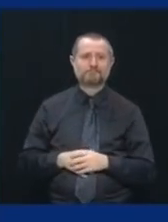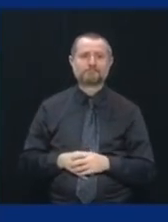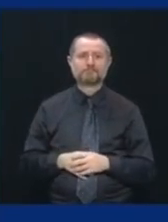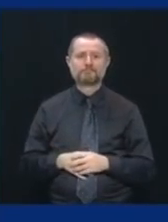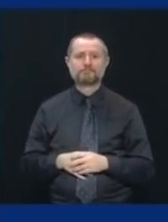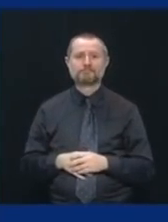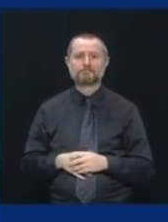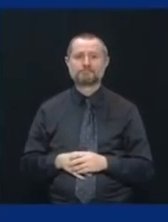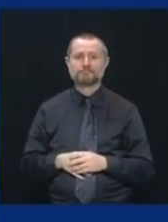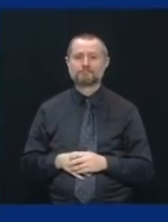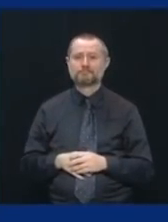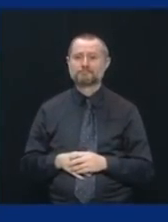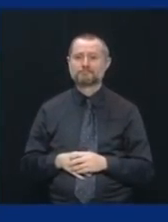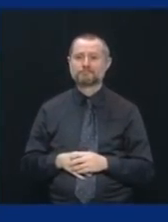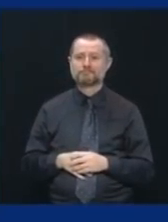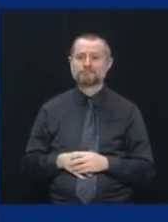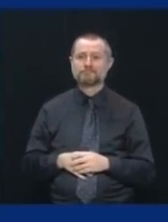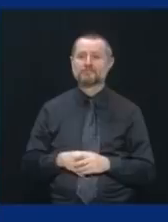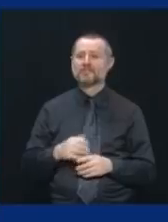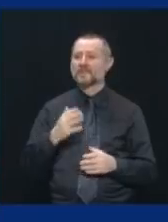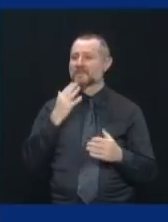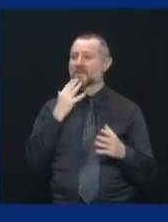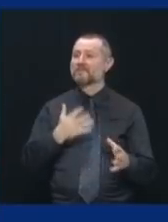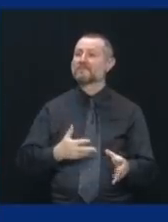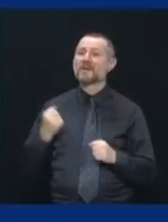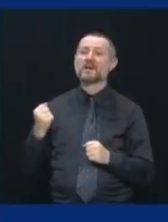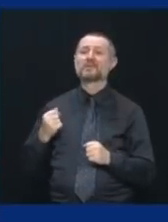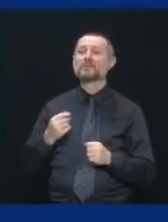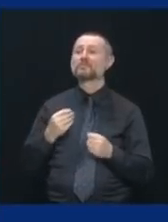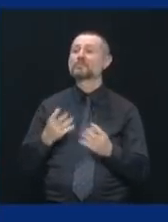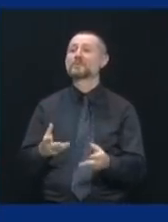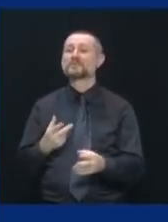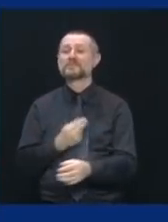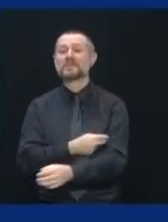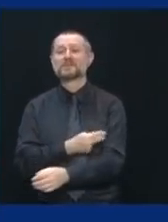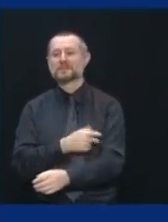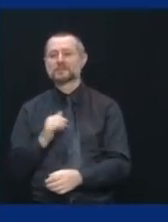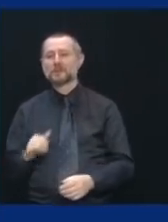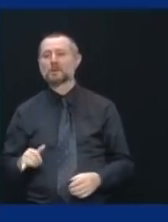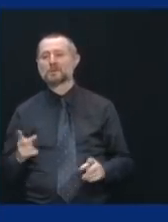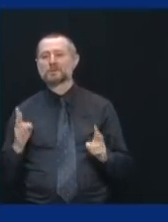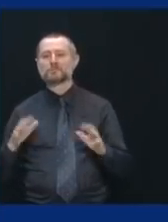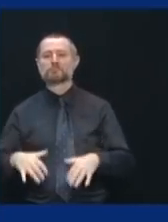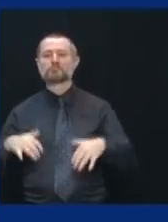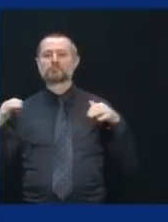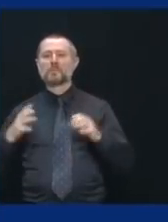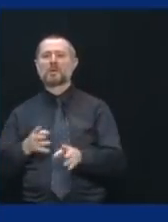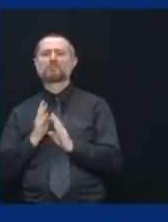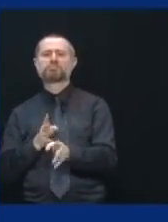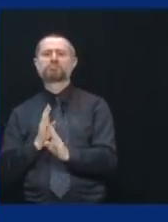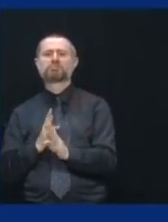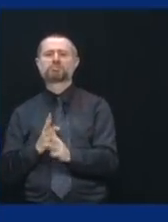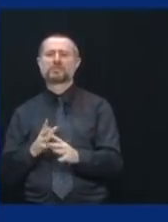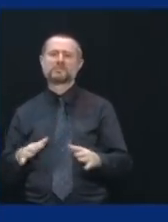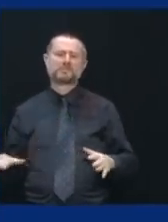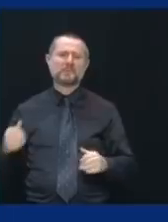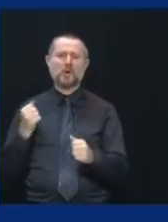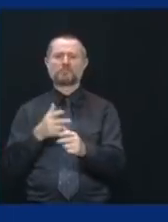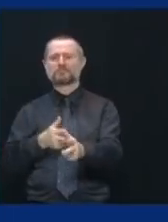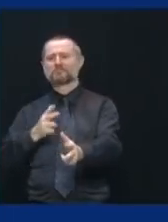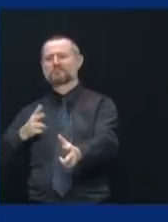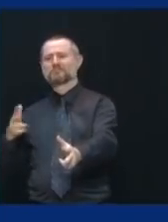fastest distribution mechanism are the mass vaccination sites. If you're talking about just throughput, those